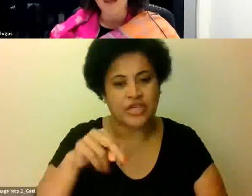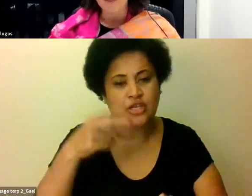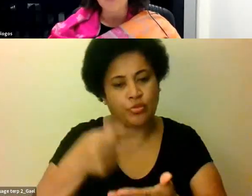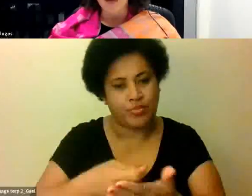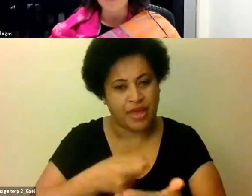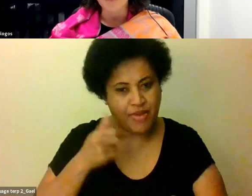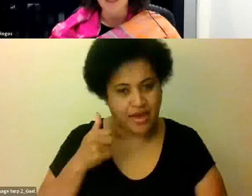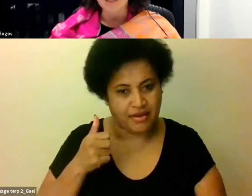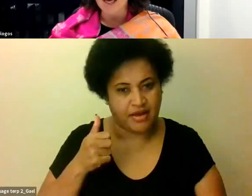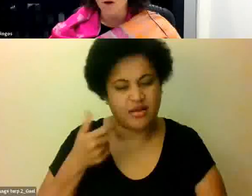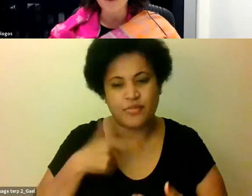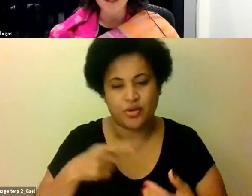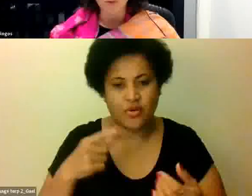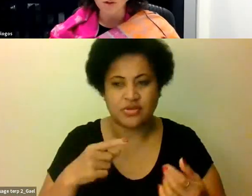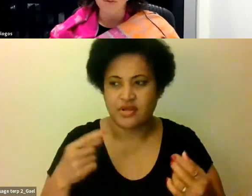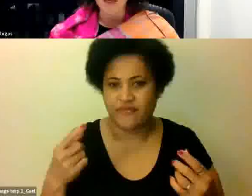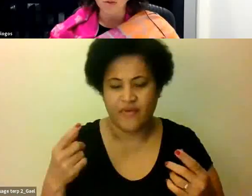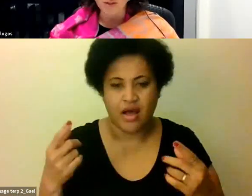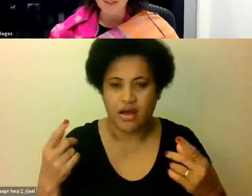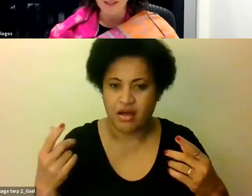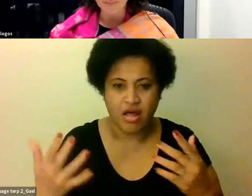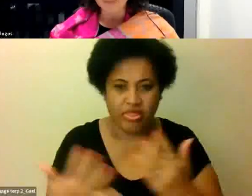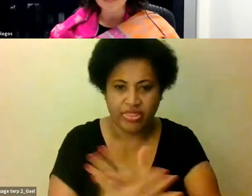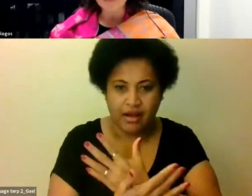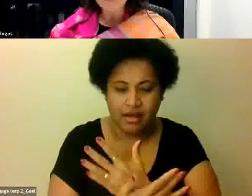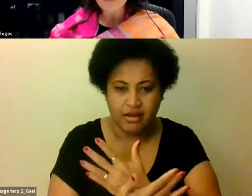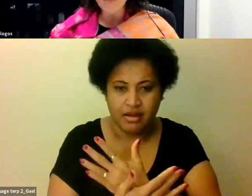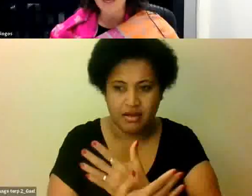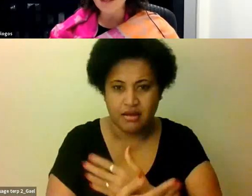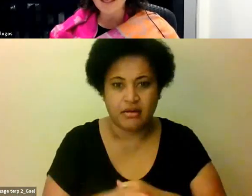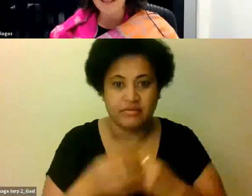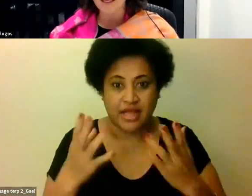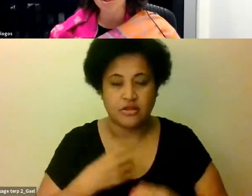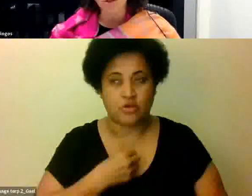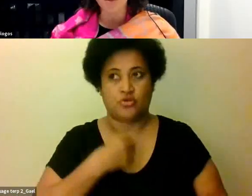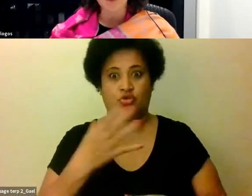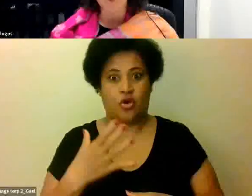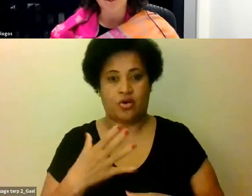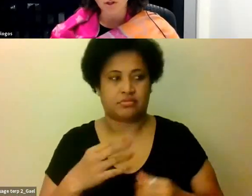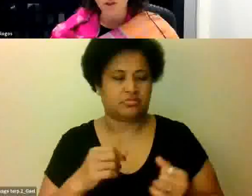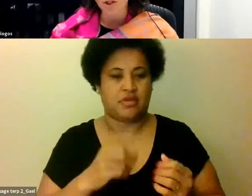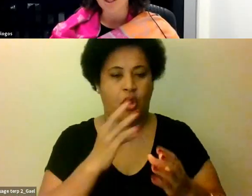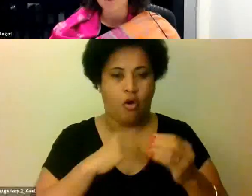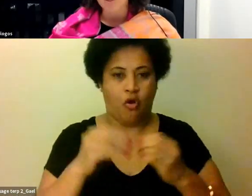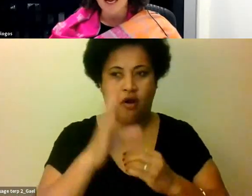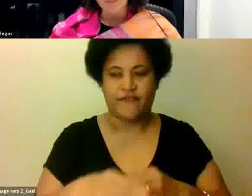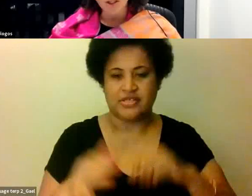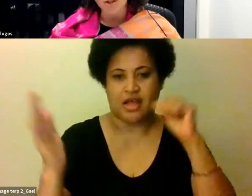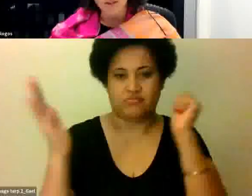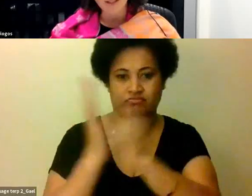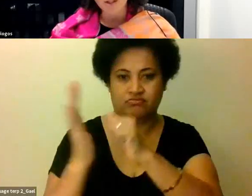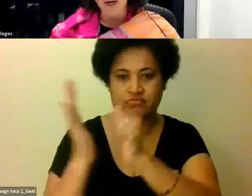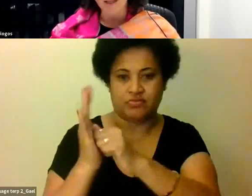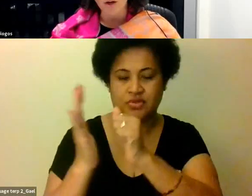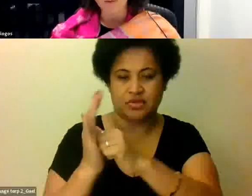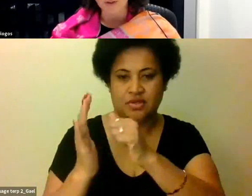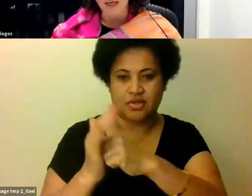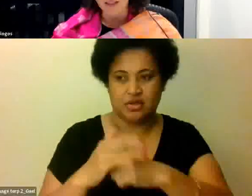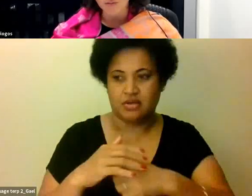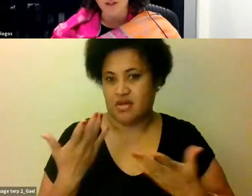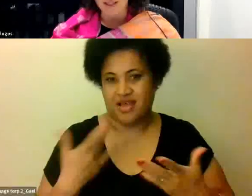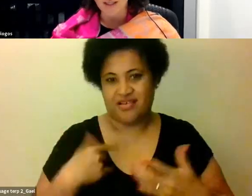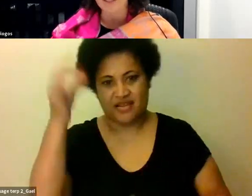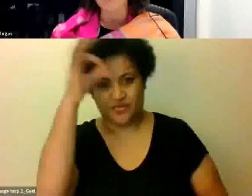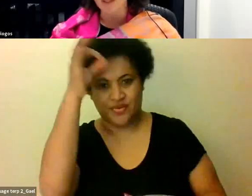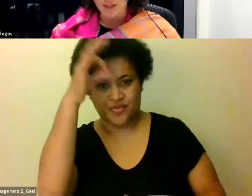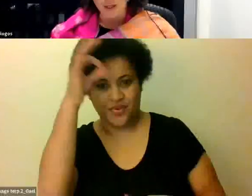when a debt officer was on their doorstep. And this has led to some huge issues in Australia over the